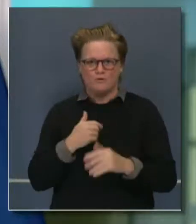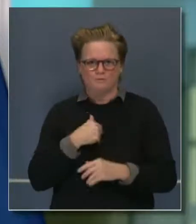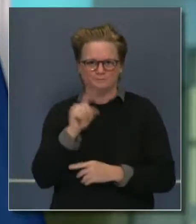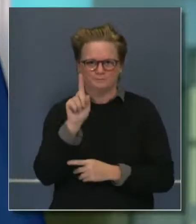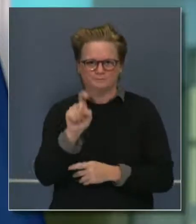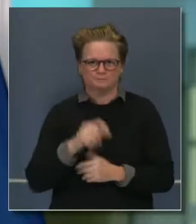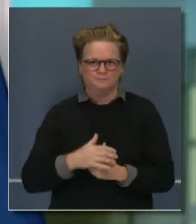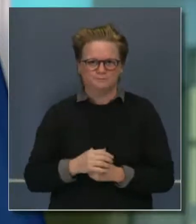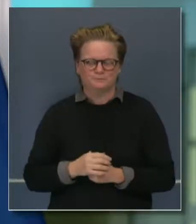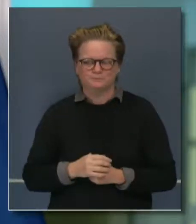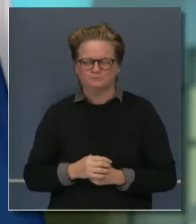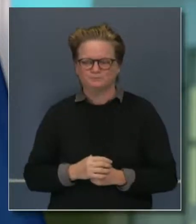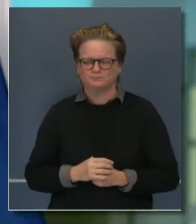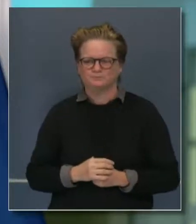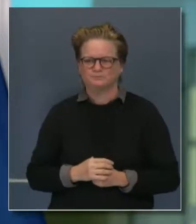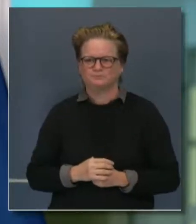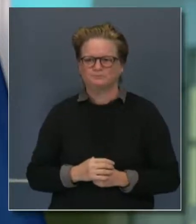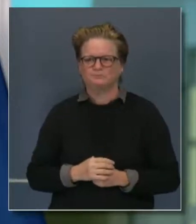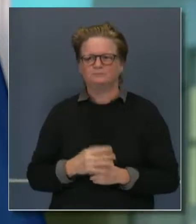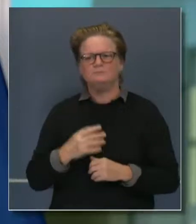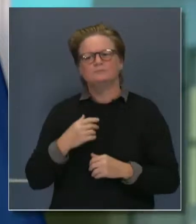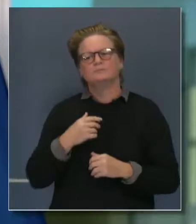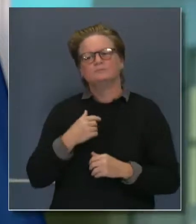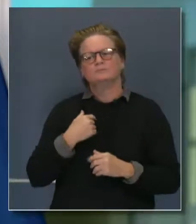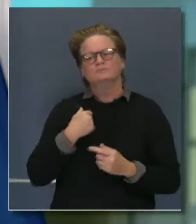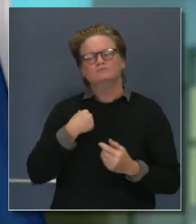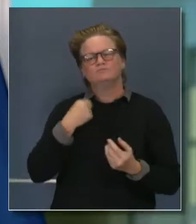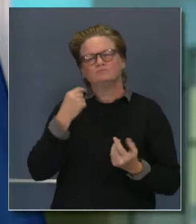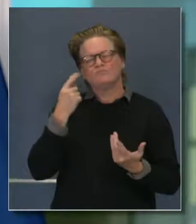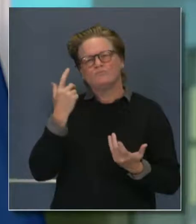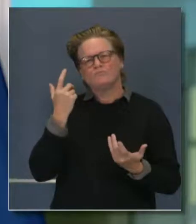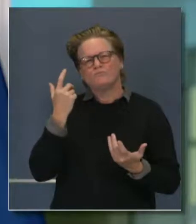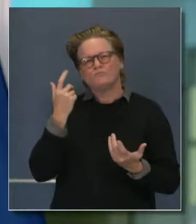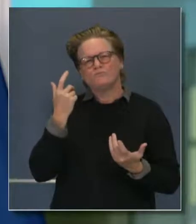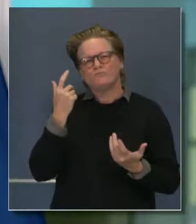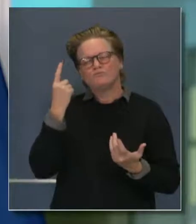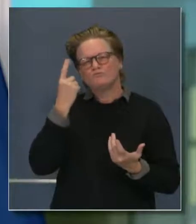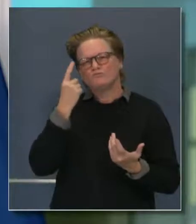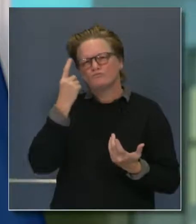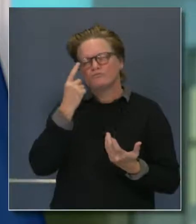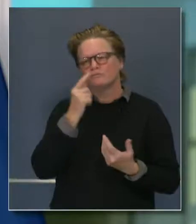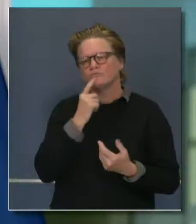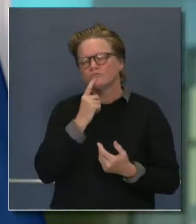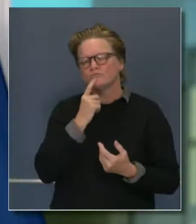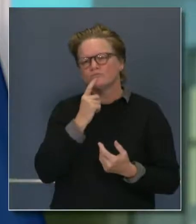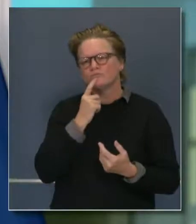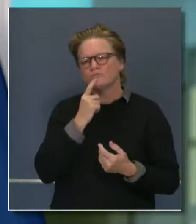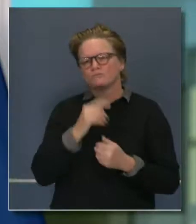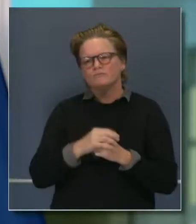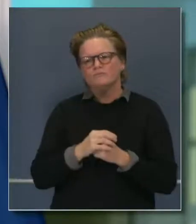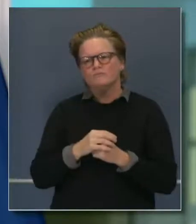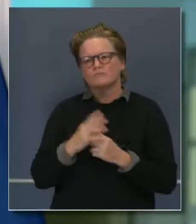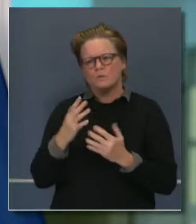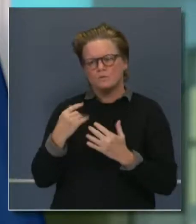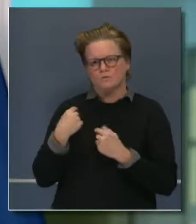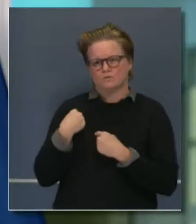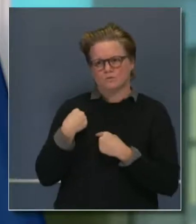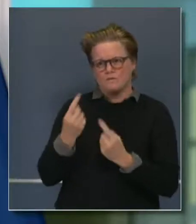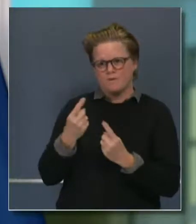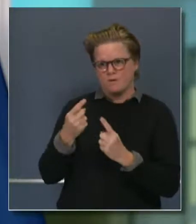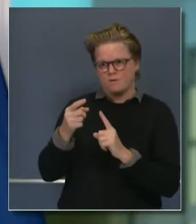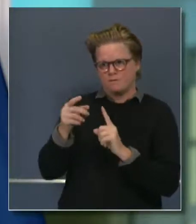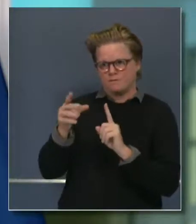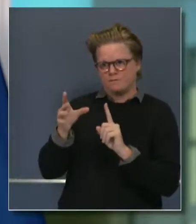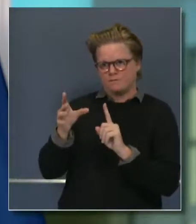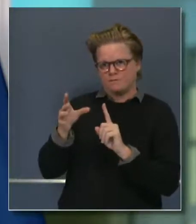I was wondering if you have any idea from the contact tracing or anything about the source of the